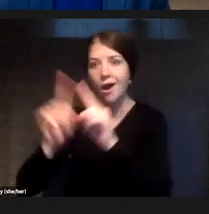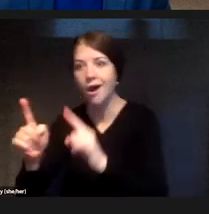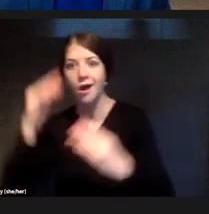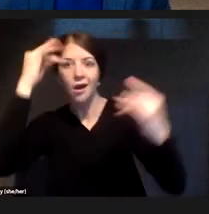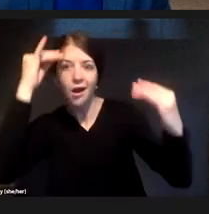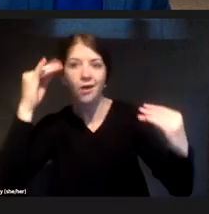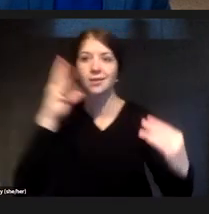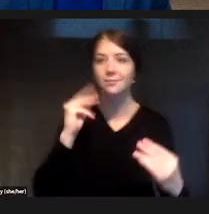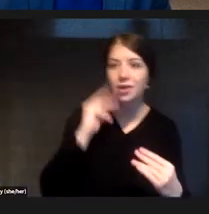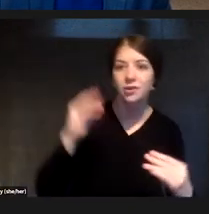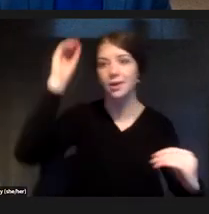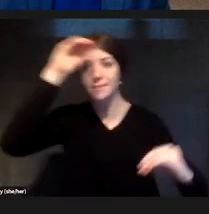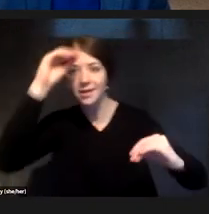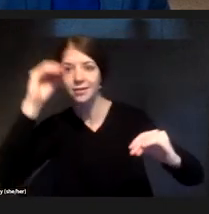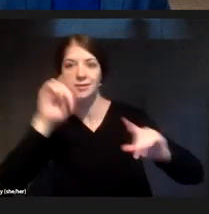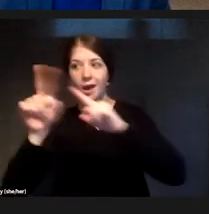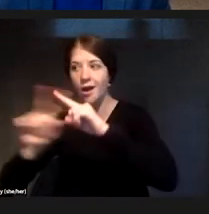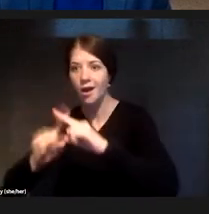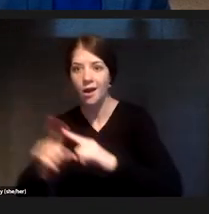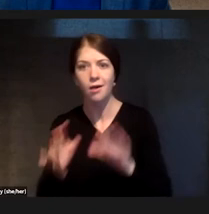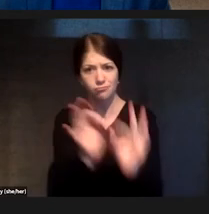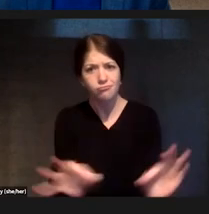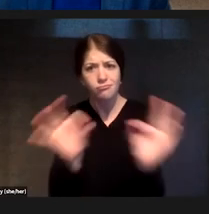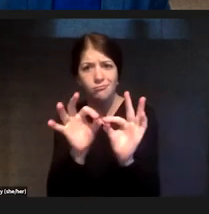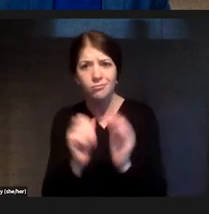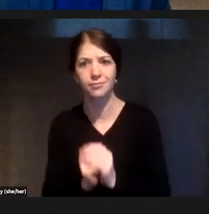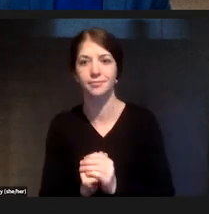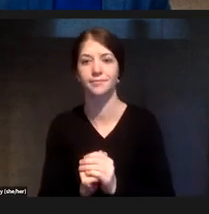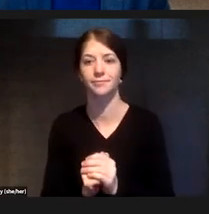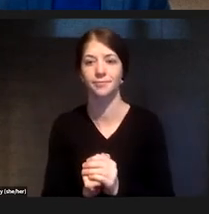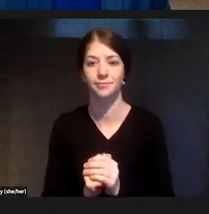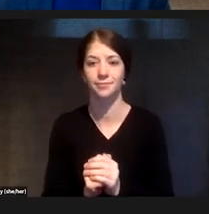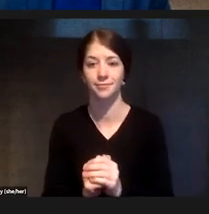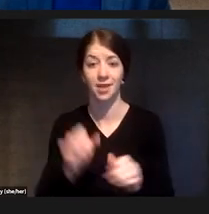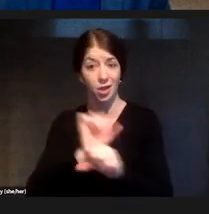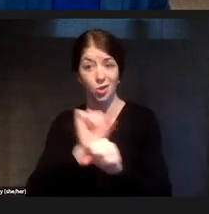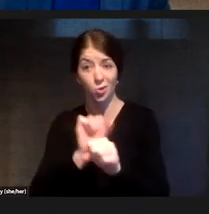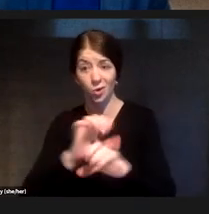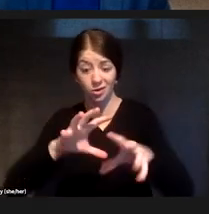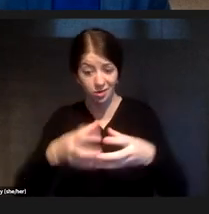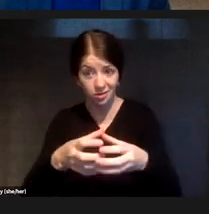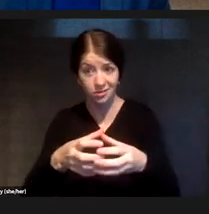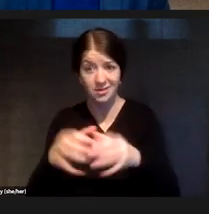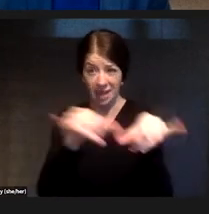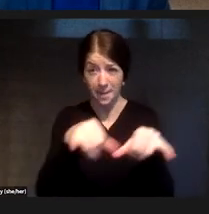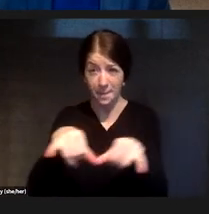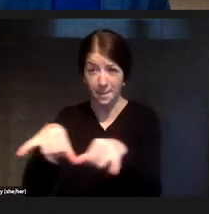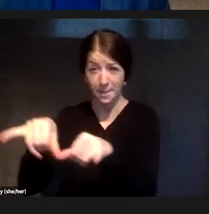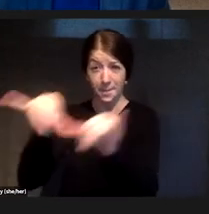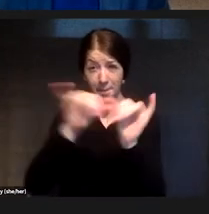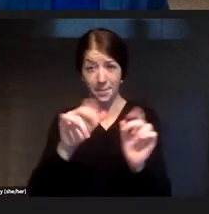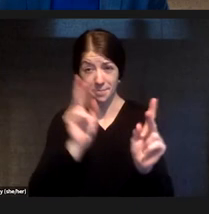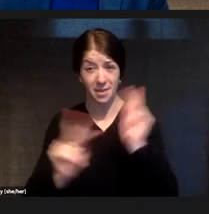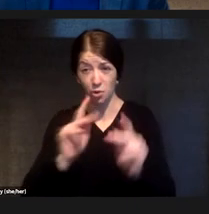experiences. And especially in the work that we do, a homogeneous group of individuals is not going to lead to best outcomes and